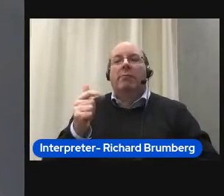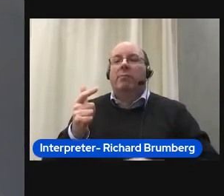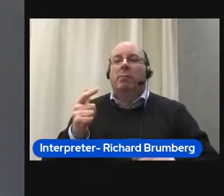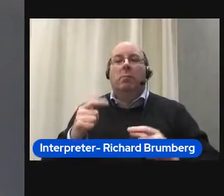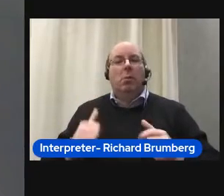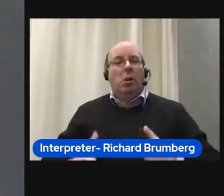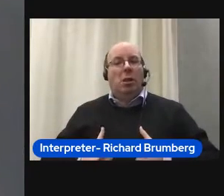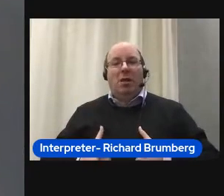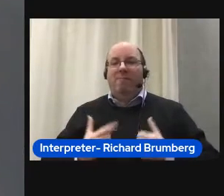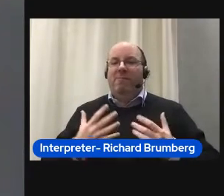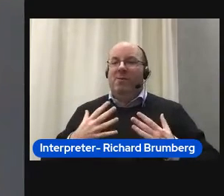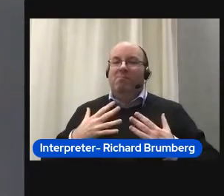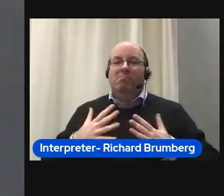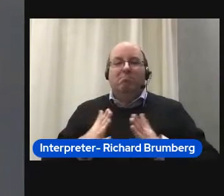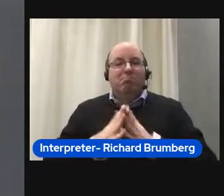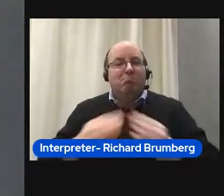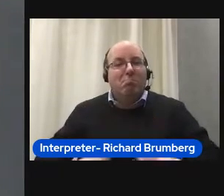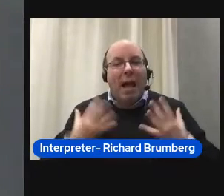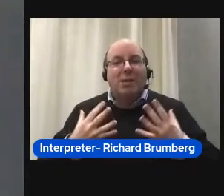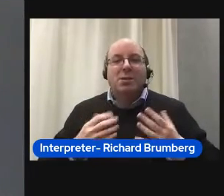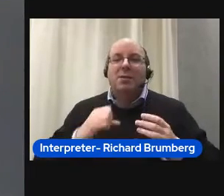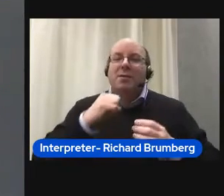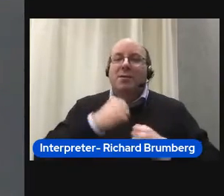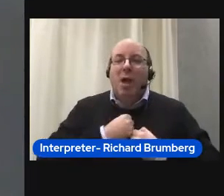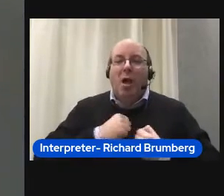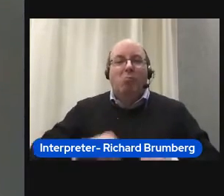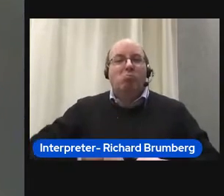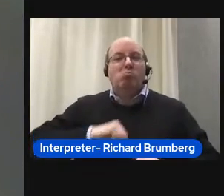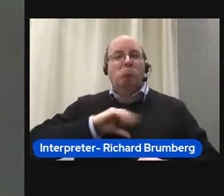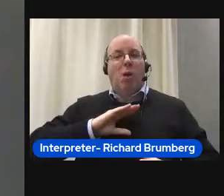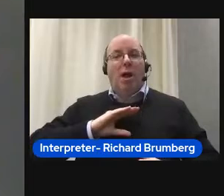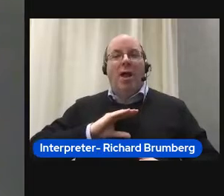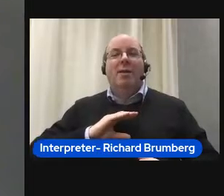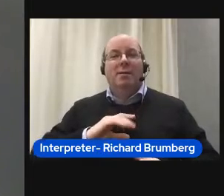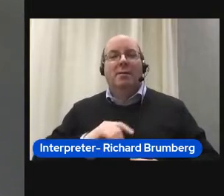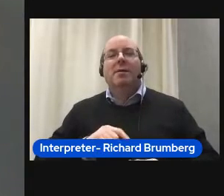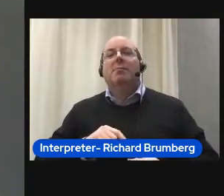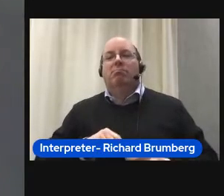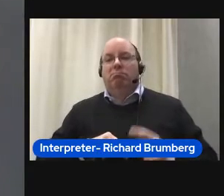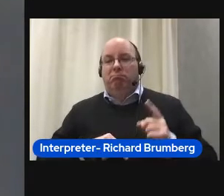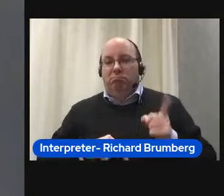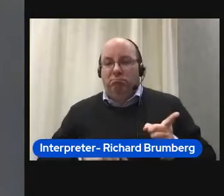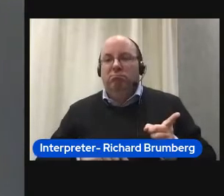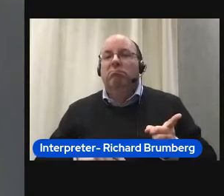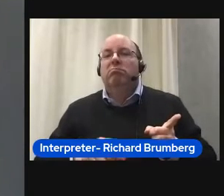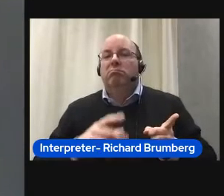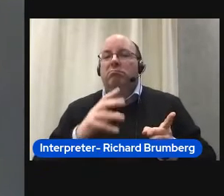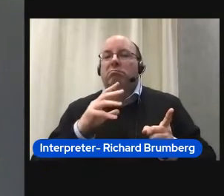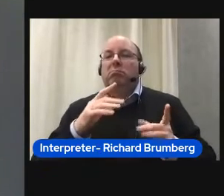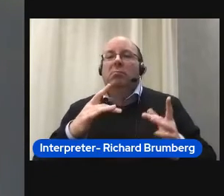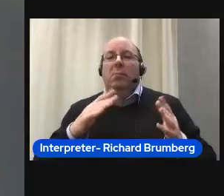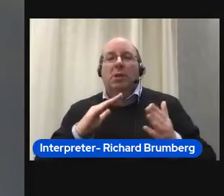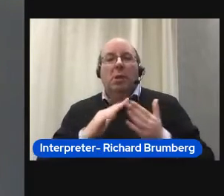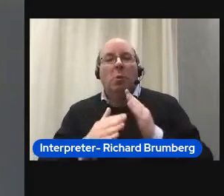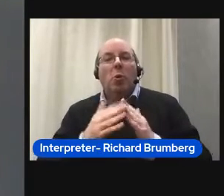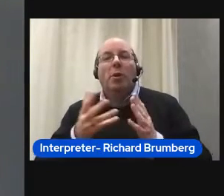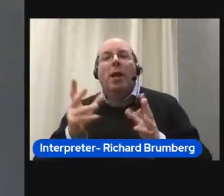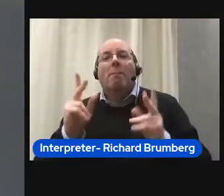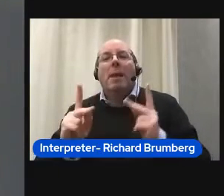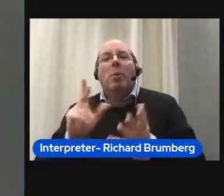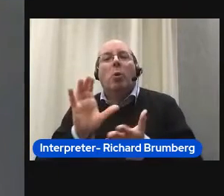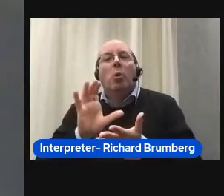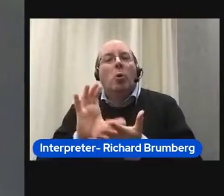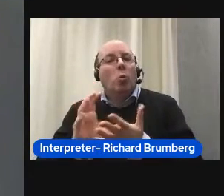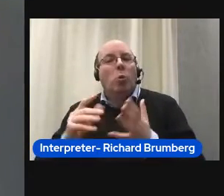with passion, love, and dignity. They had a dedicated concern for the members of our community on the margins with